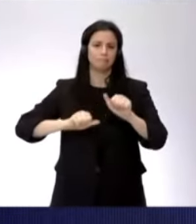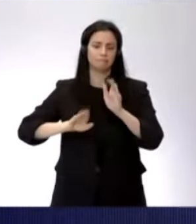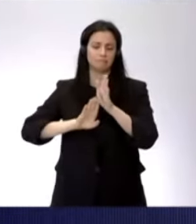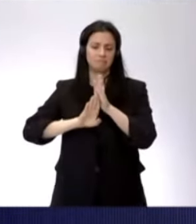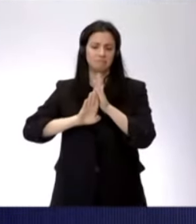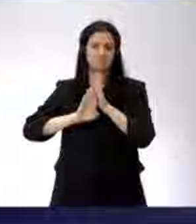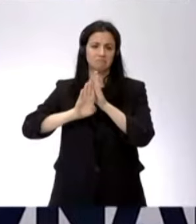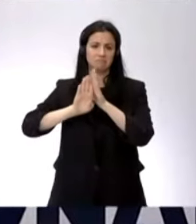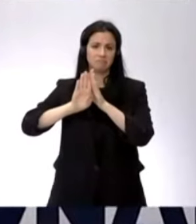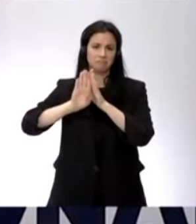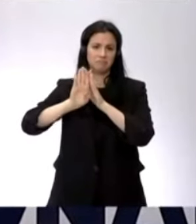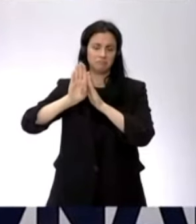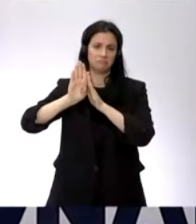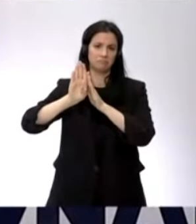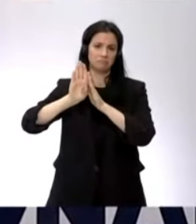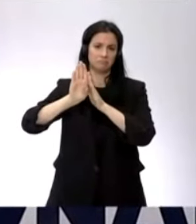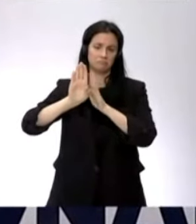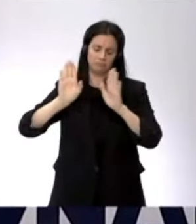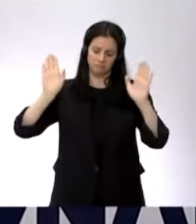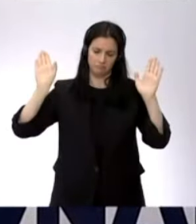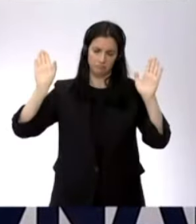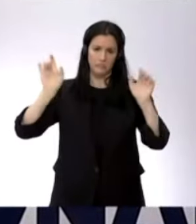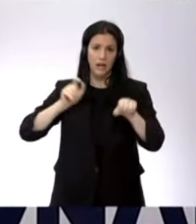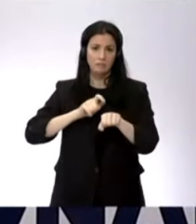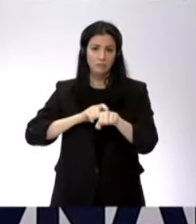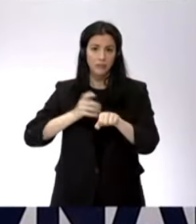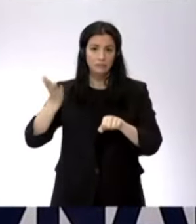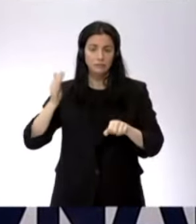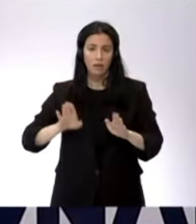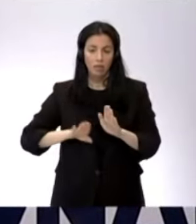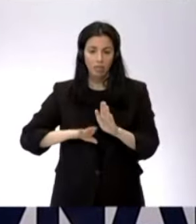for his invaluable leadership in making that happen.